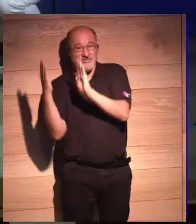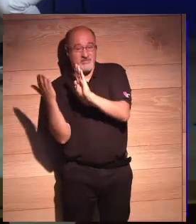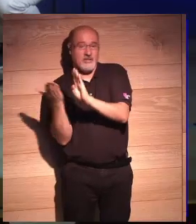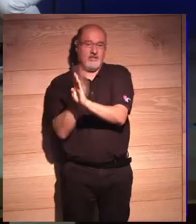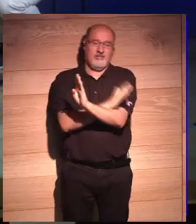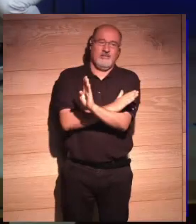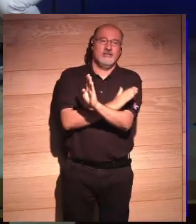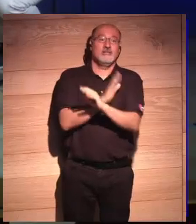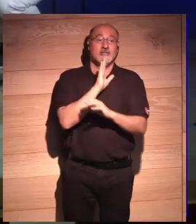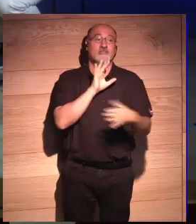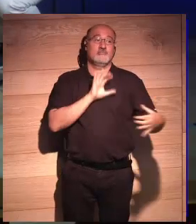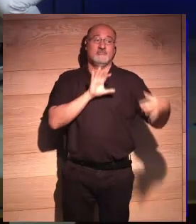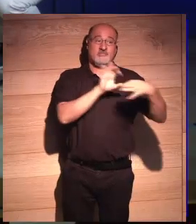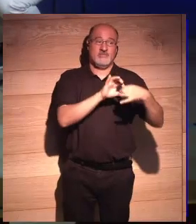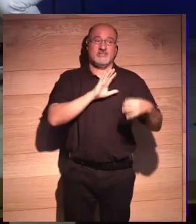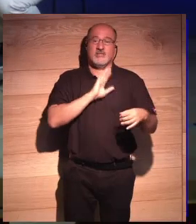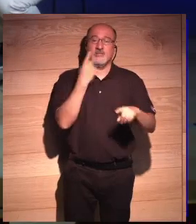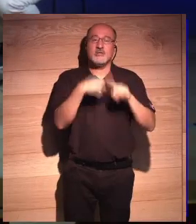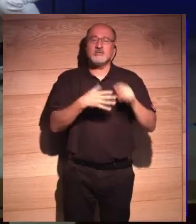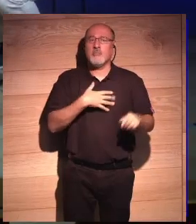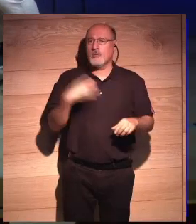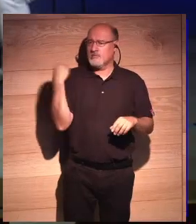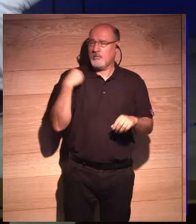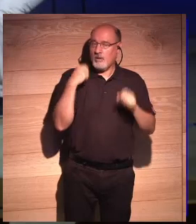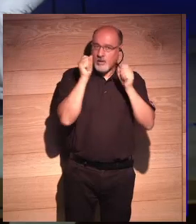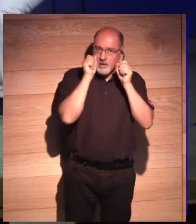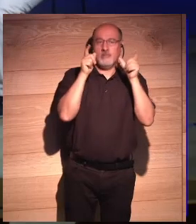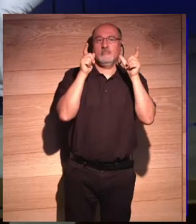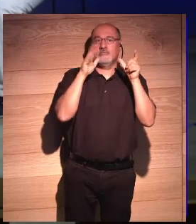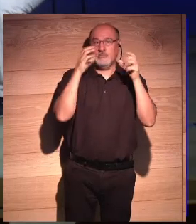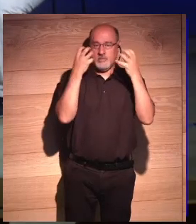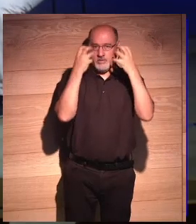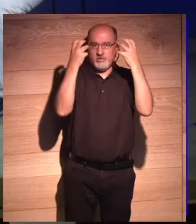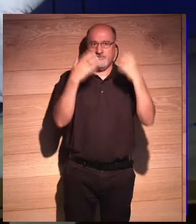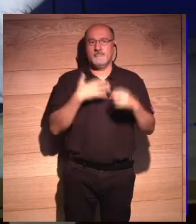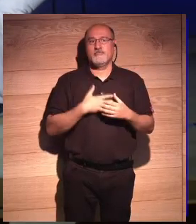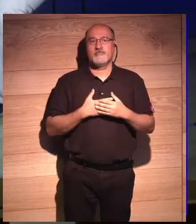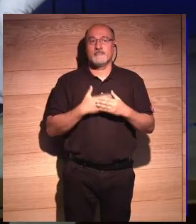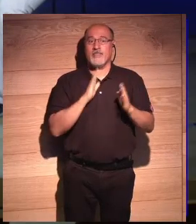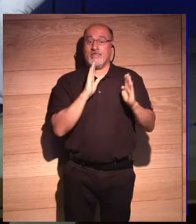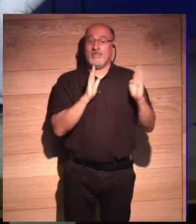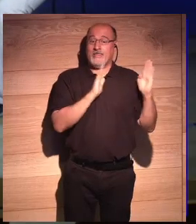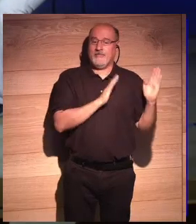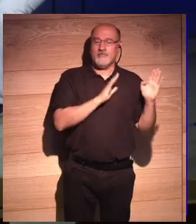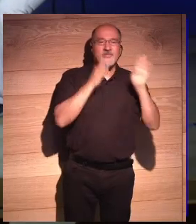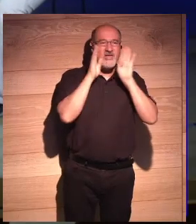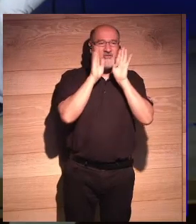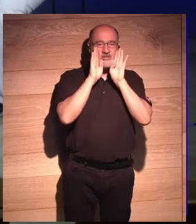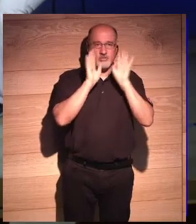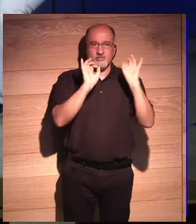about creating a parallel world, right? And in this sense, one of the things that was more striking to me.